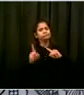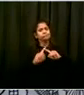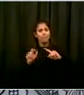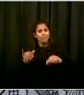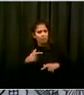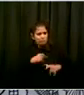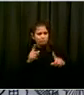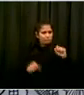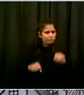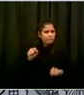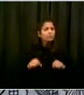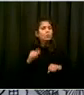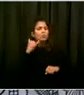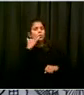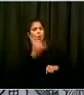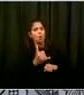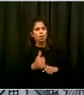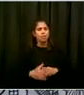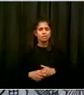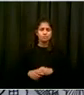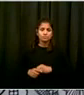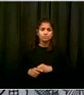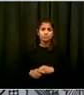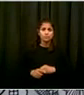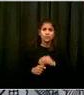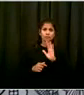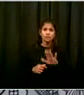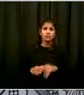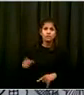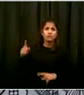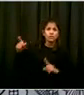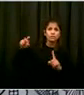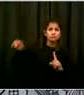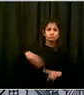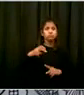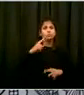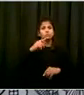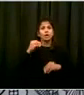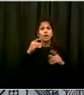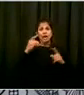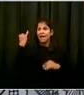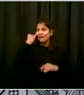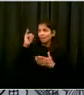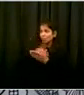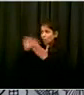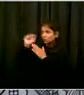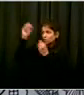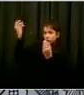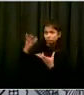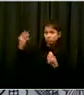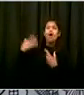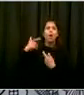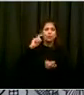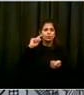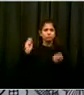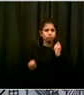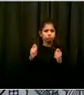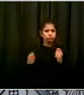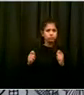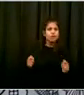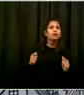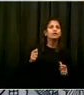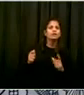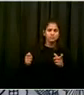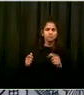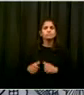So we'll get that information out as we get clarity from the state. And then in the enforcement effort, there'll be a huge education effort to